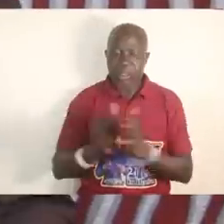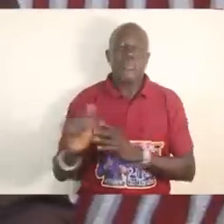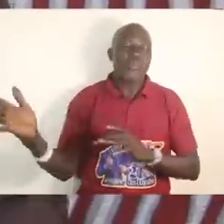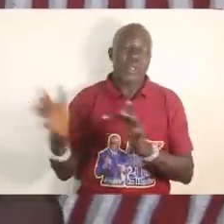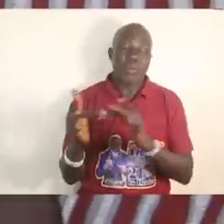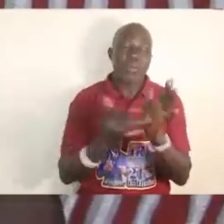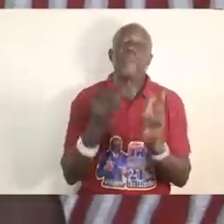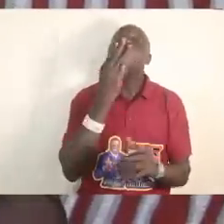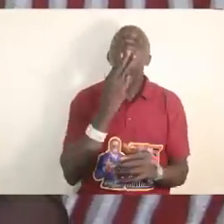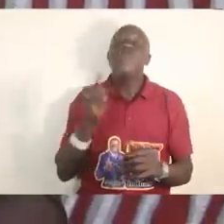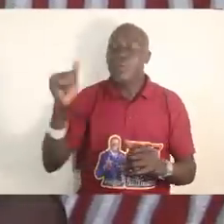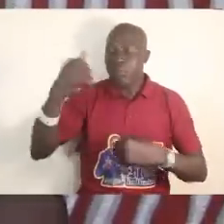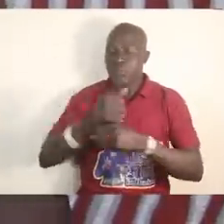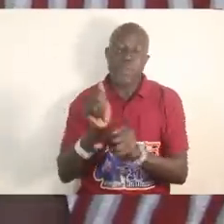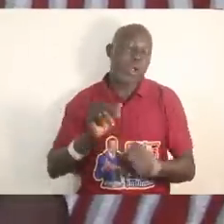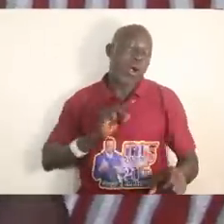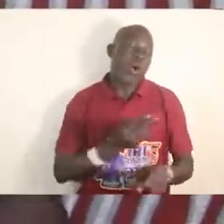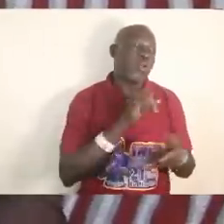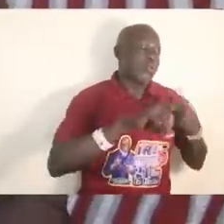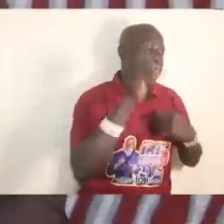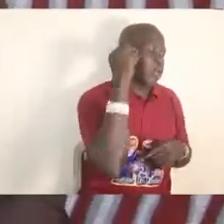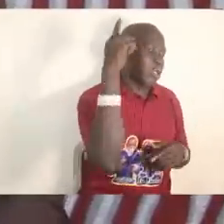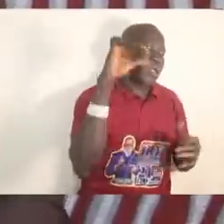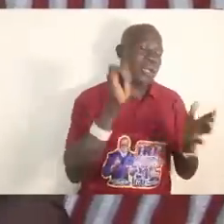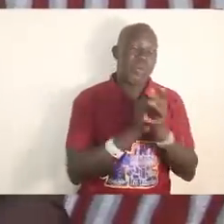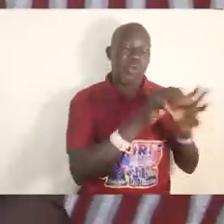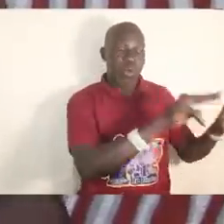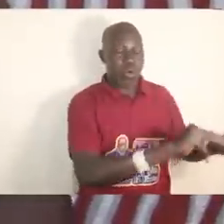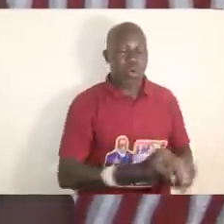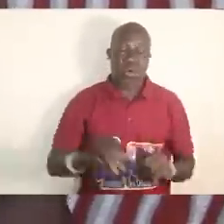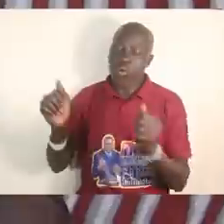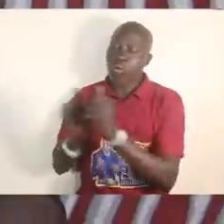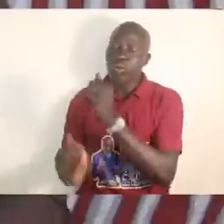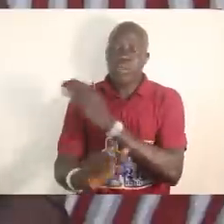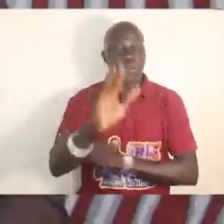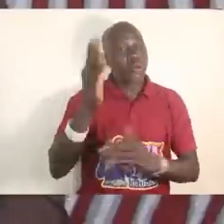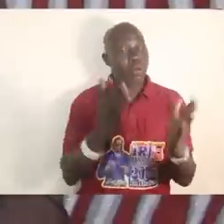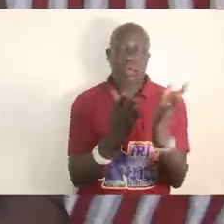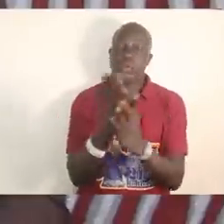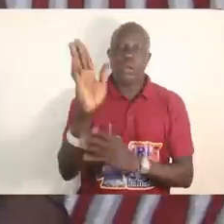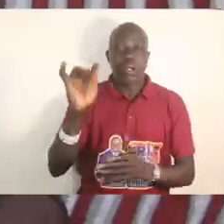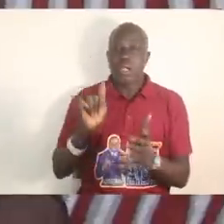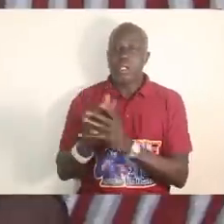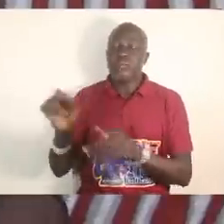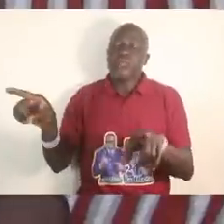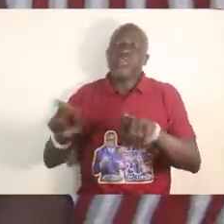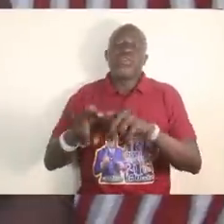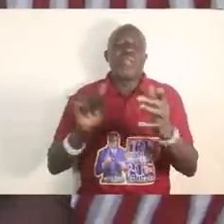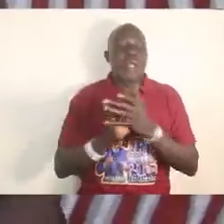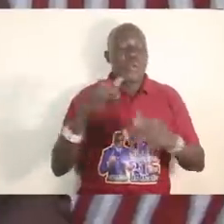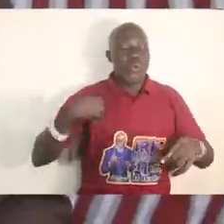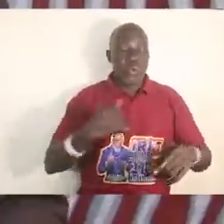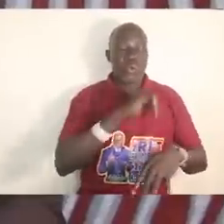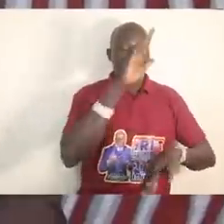The book of Hebrews make us understand. O gba Olorun re. That he walk uprightly with God. O gba Olorun re. He walk uprightly with God. Kuda ape ni baba